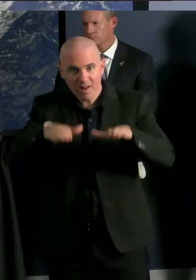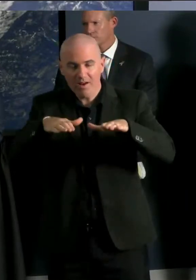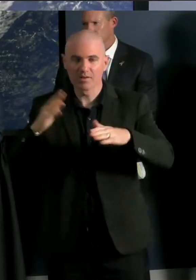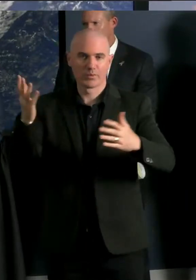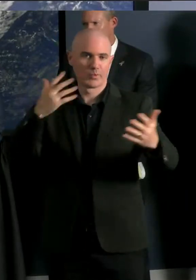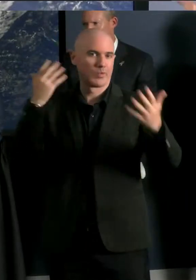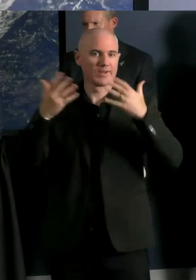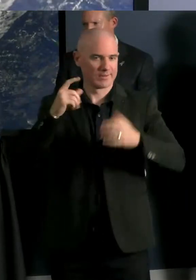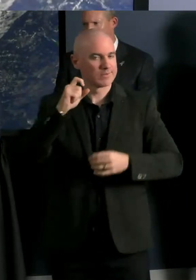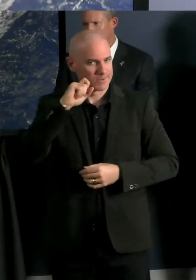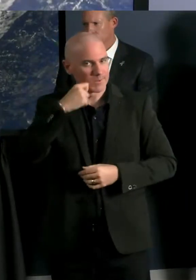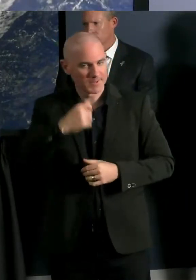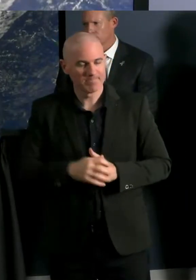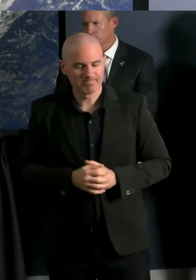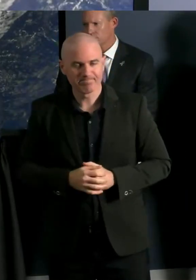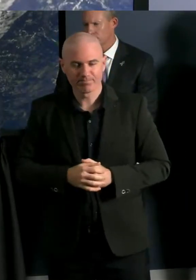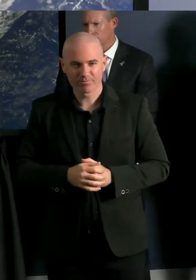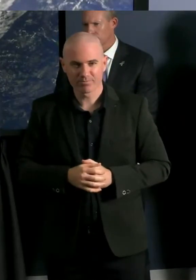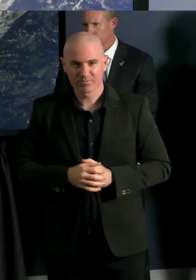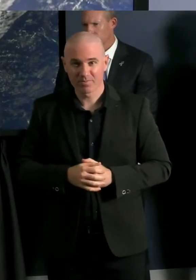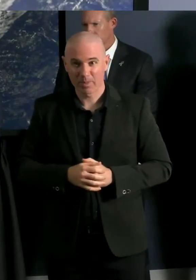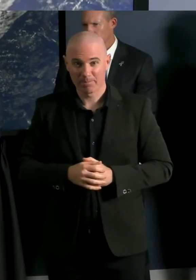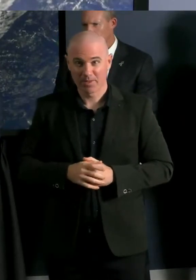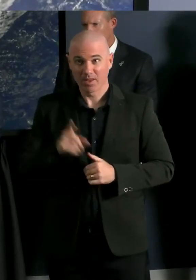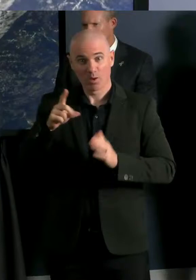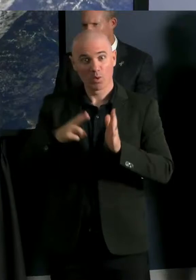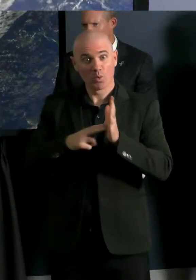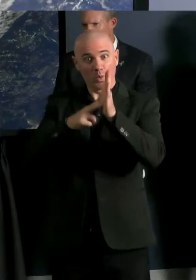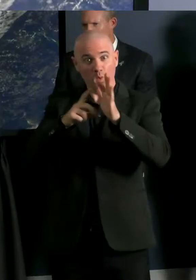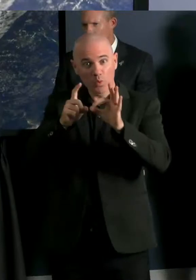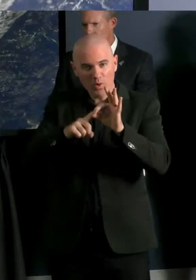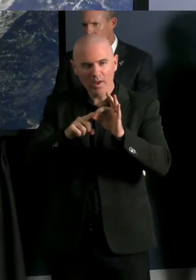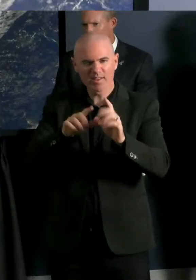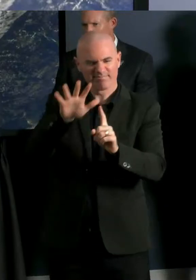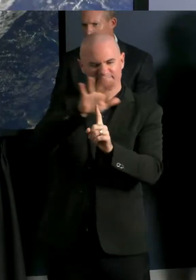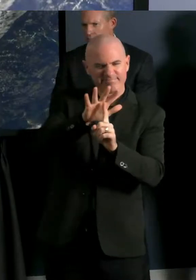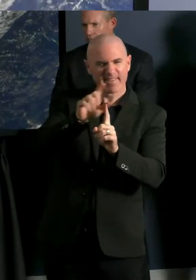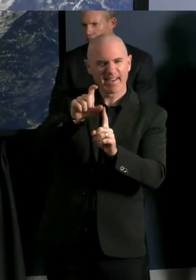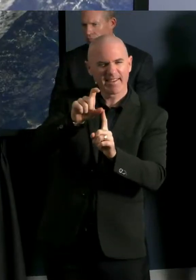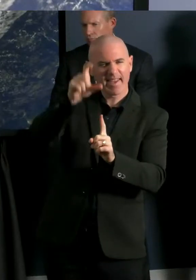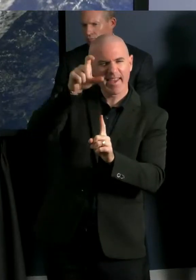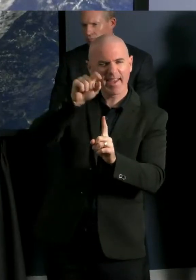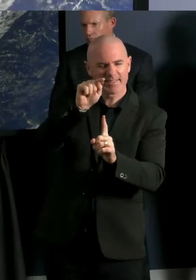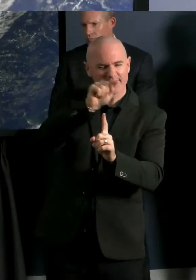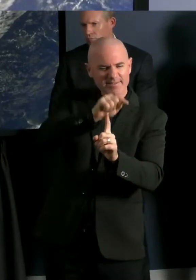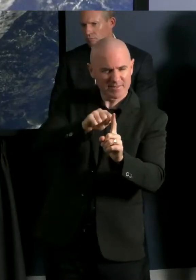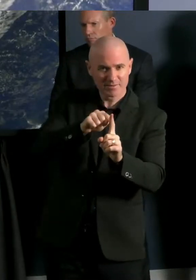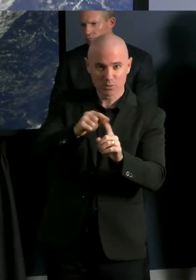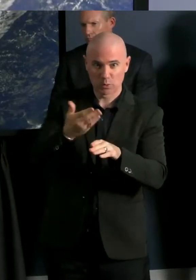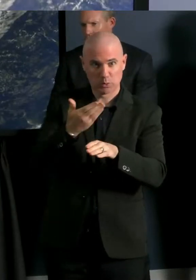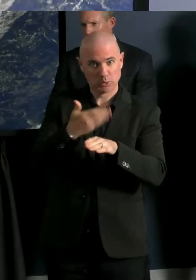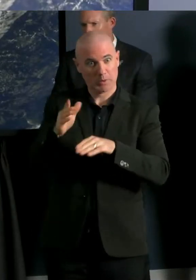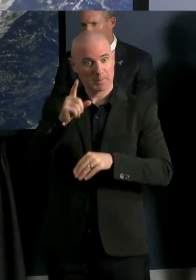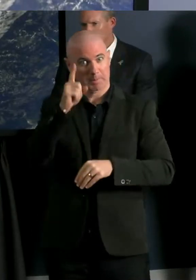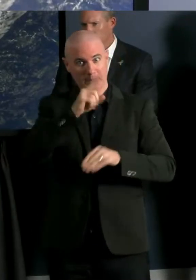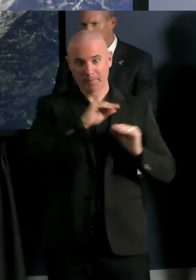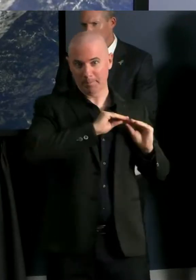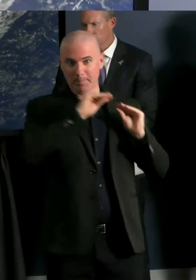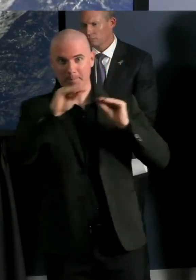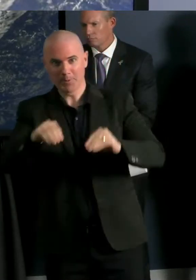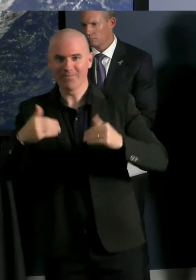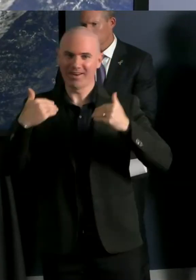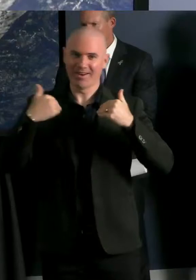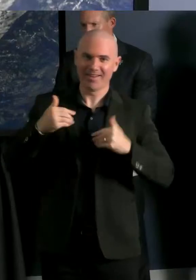winds. There are a lot of new people in the area up around Cairns, and I know our disaster groups and our messaging has been engaging with those